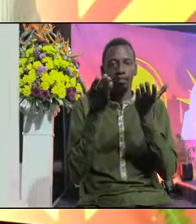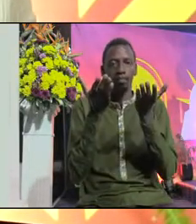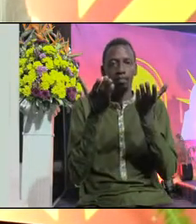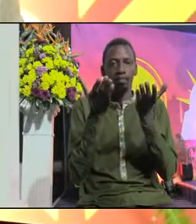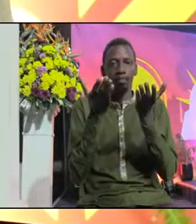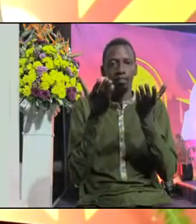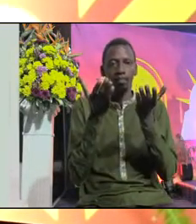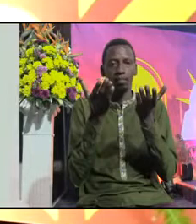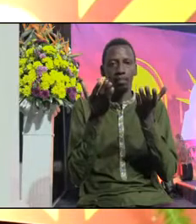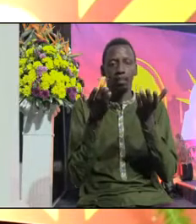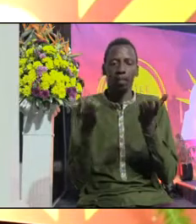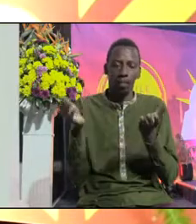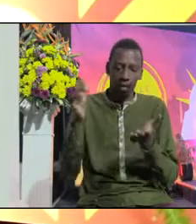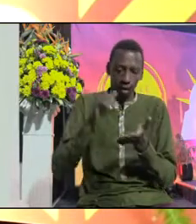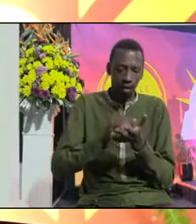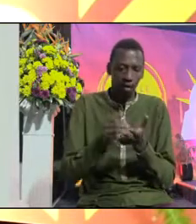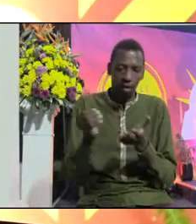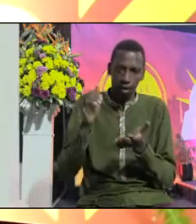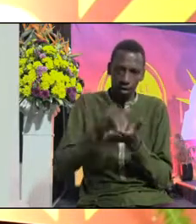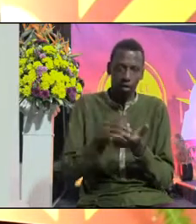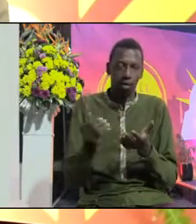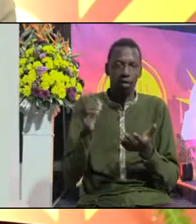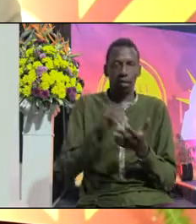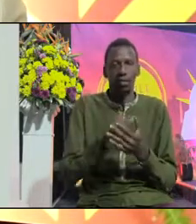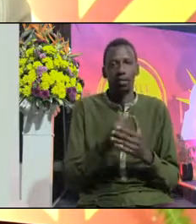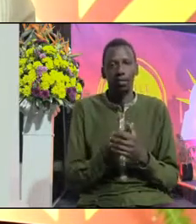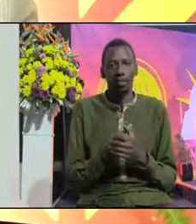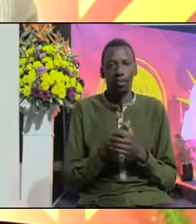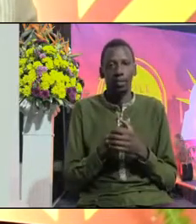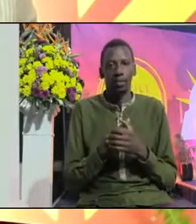over and over again,